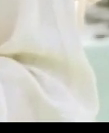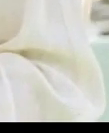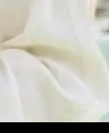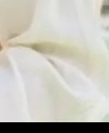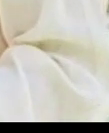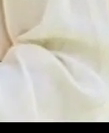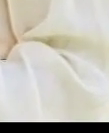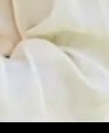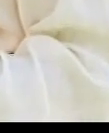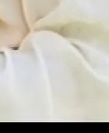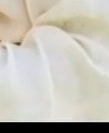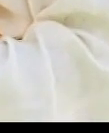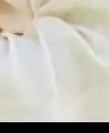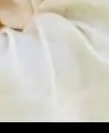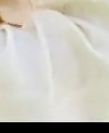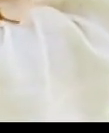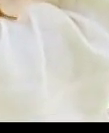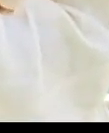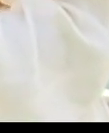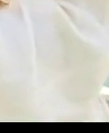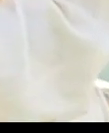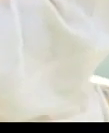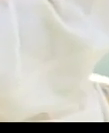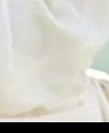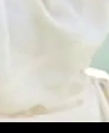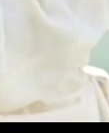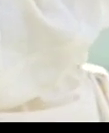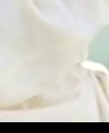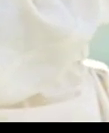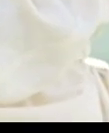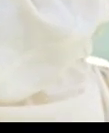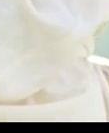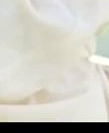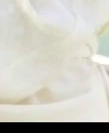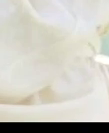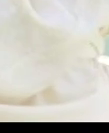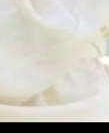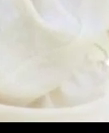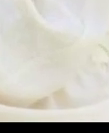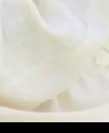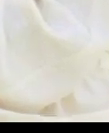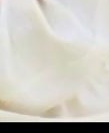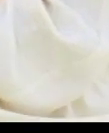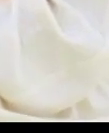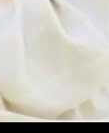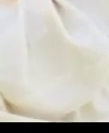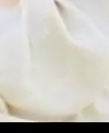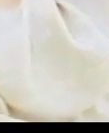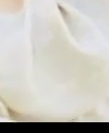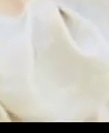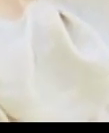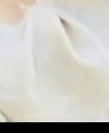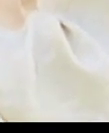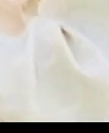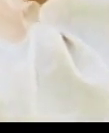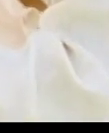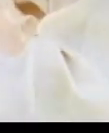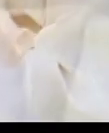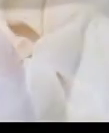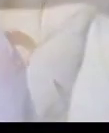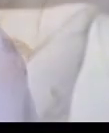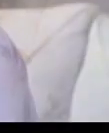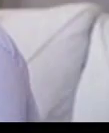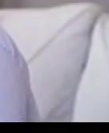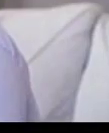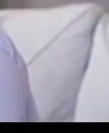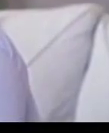thing and say, Lord, lead me not into this. You're holding on to that. It's when you have been